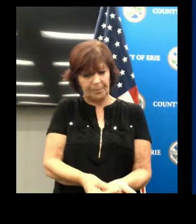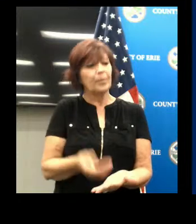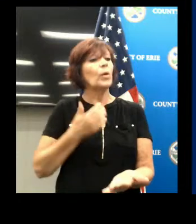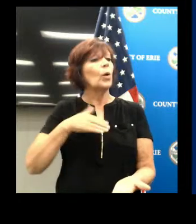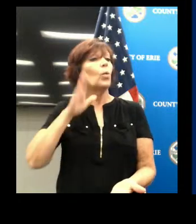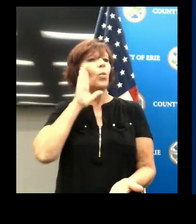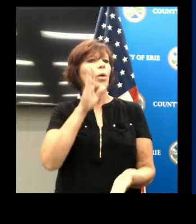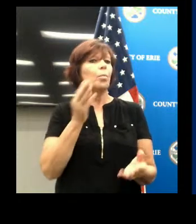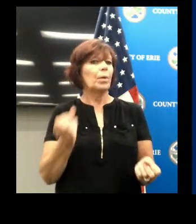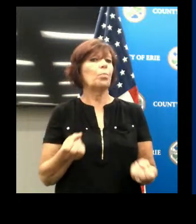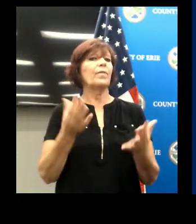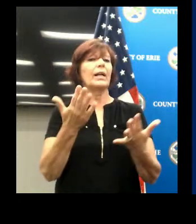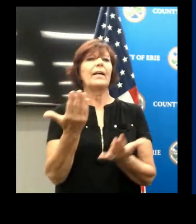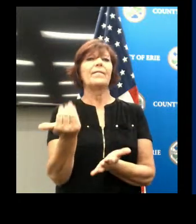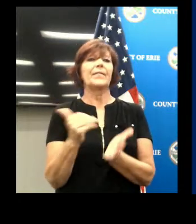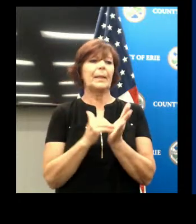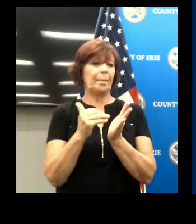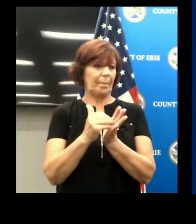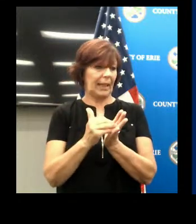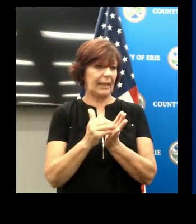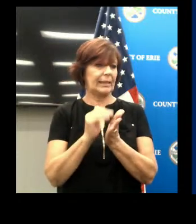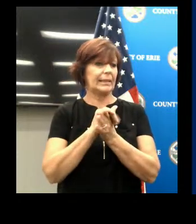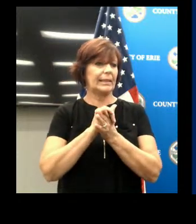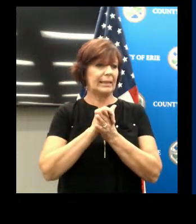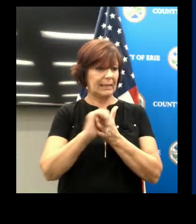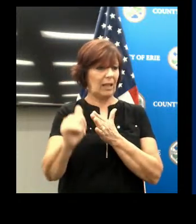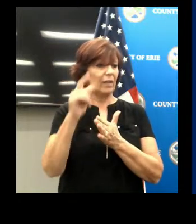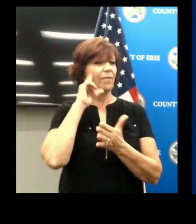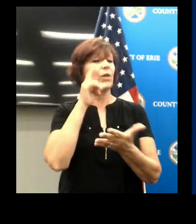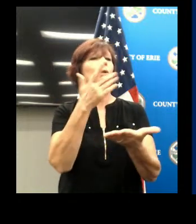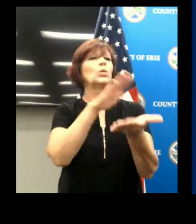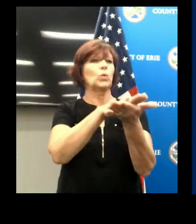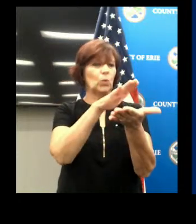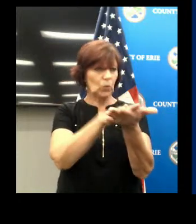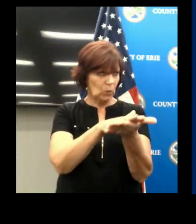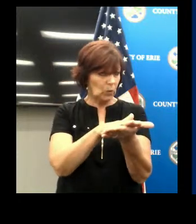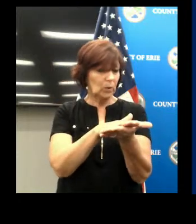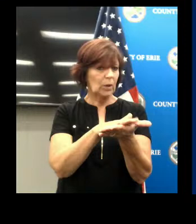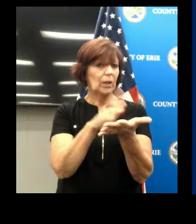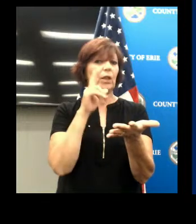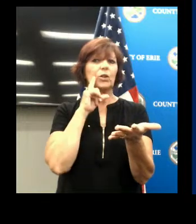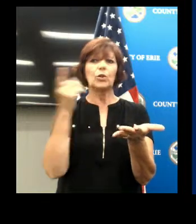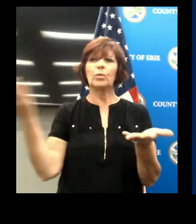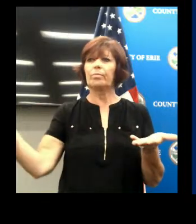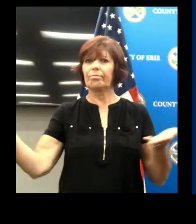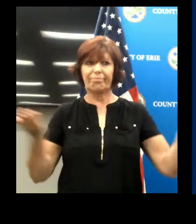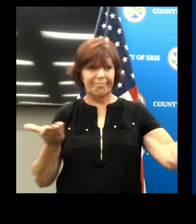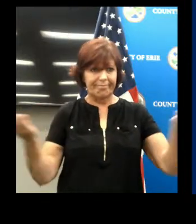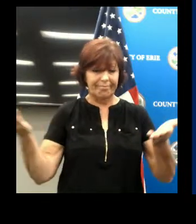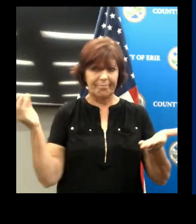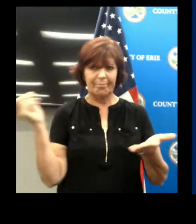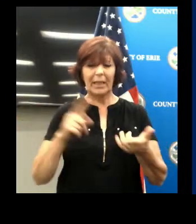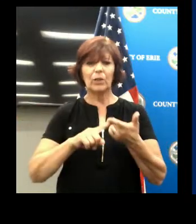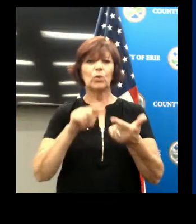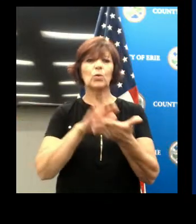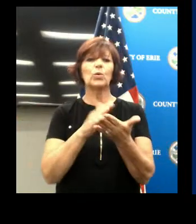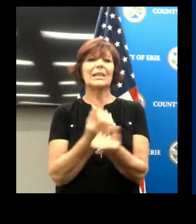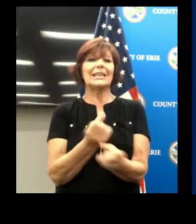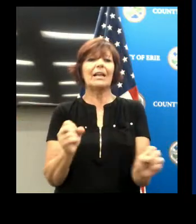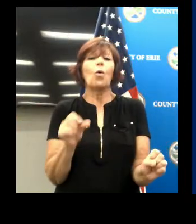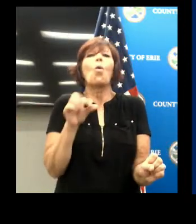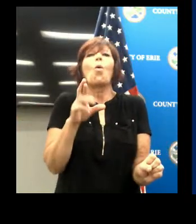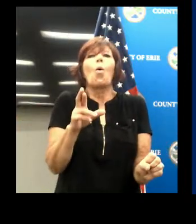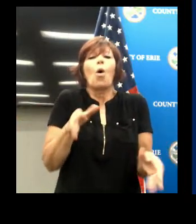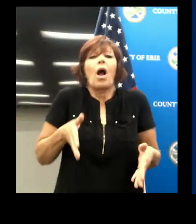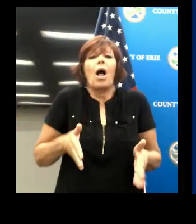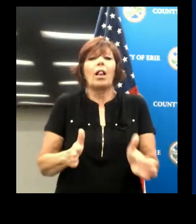providing $15 million plus for school districts and public charter schools to bring students and staff back to school safely or enable